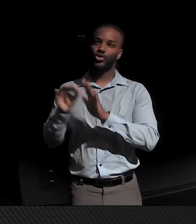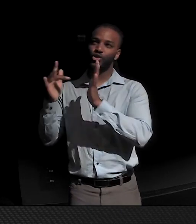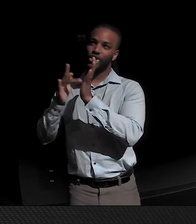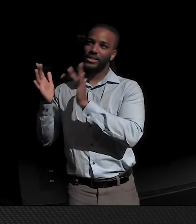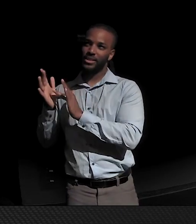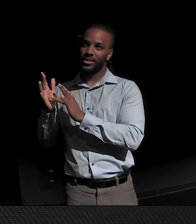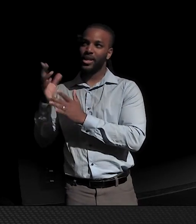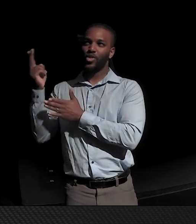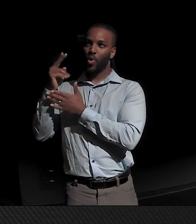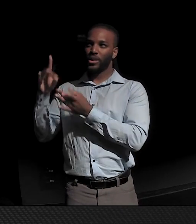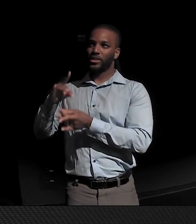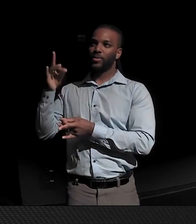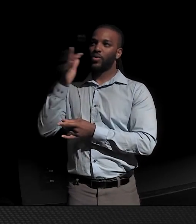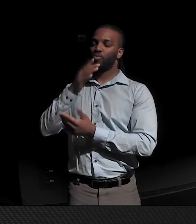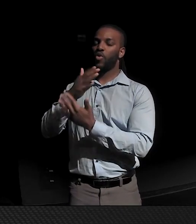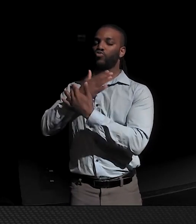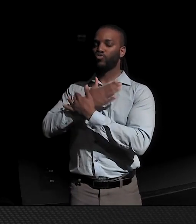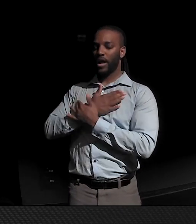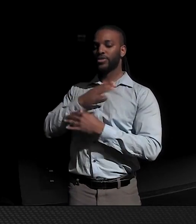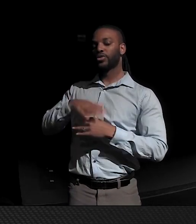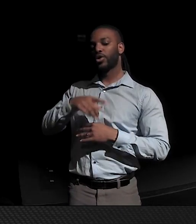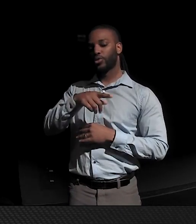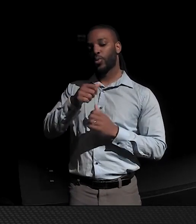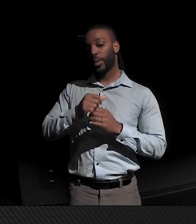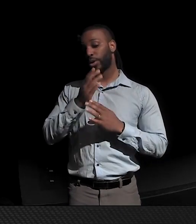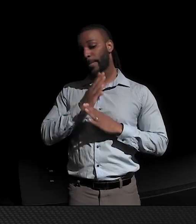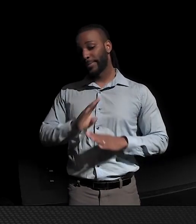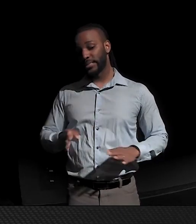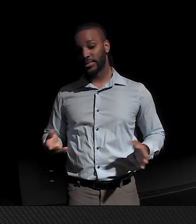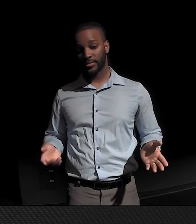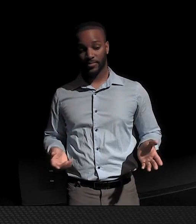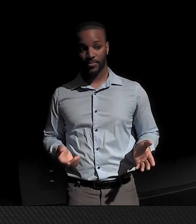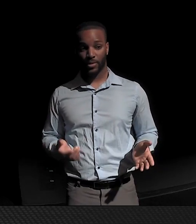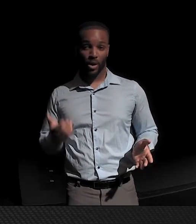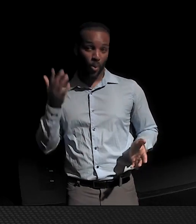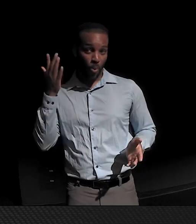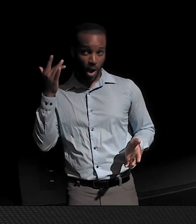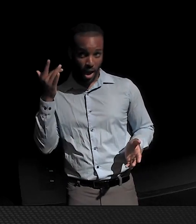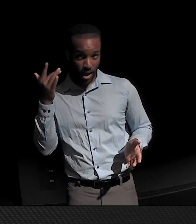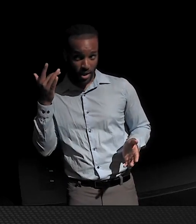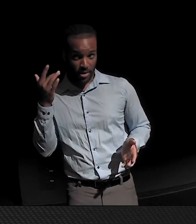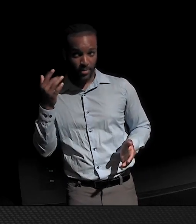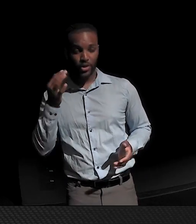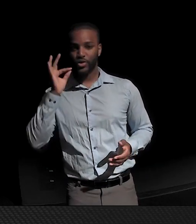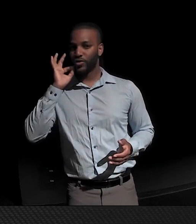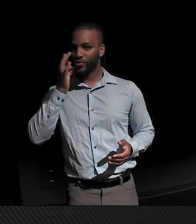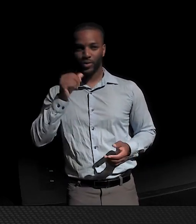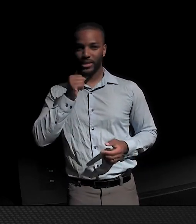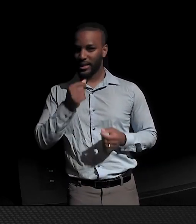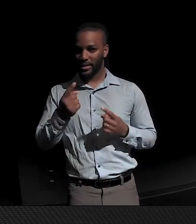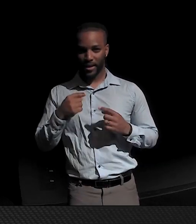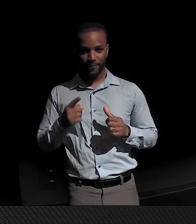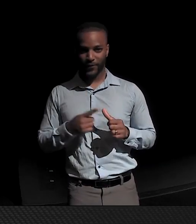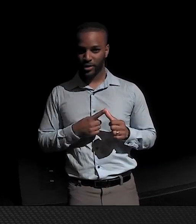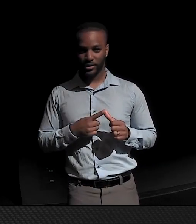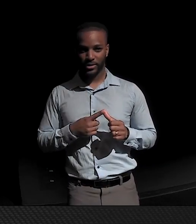allow Holy Spirit to rest on you with real peace. Why? because the fruit doesn't come